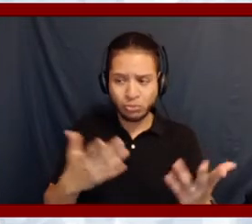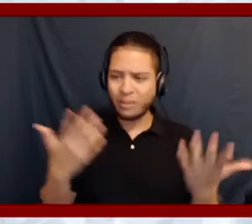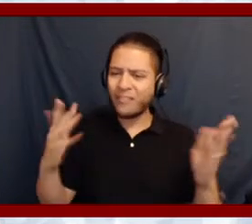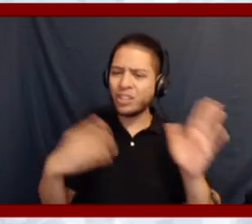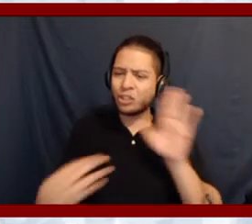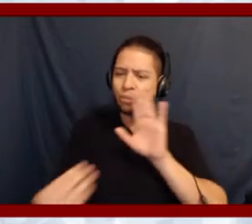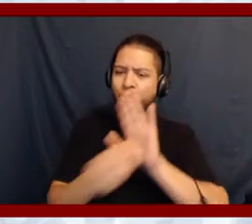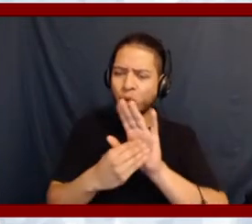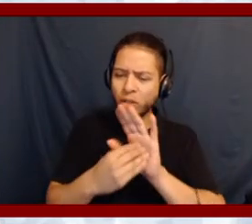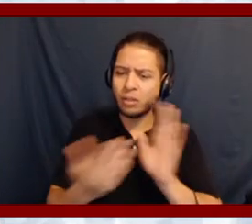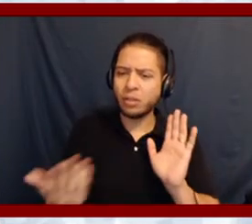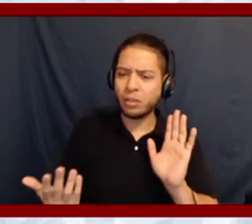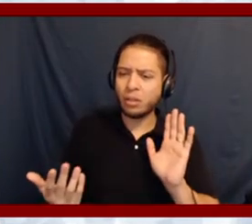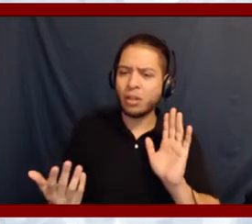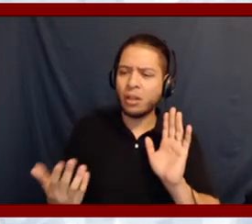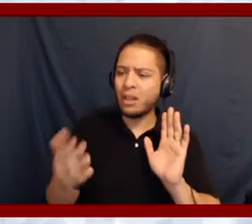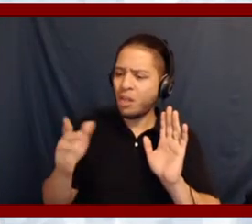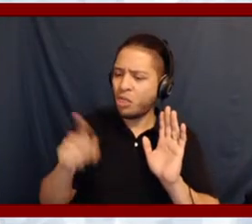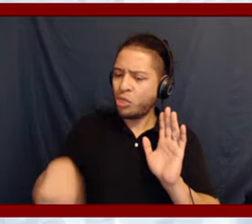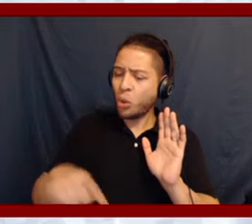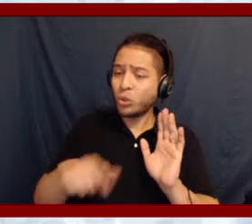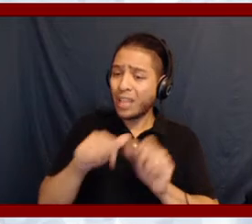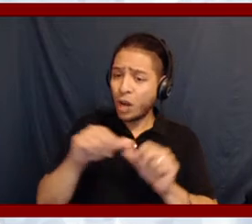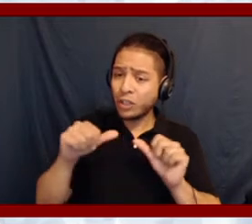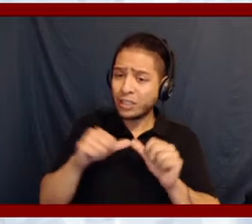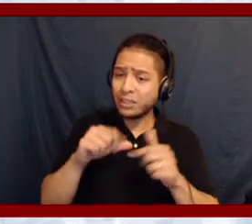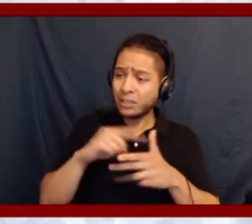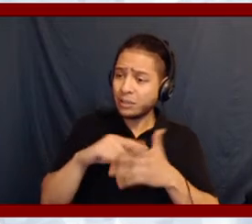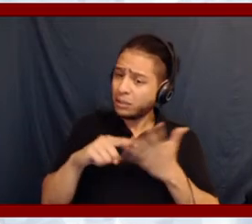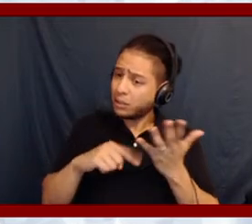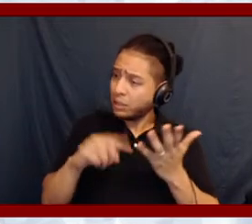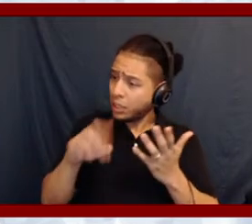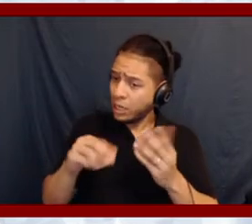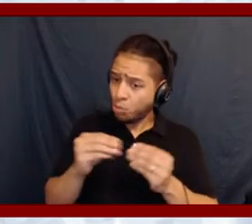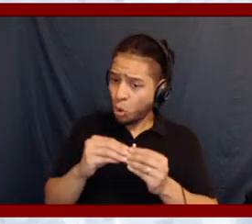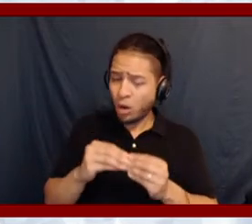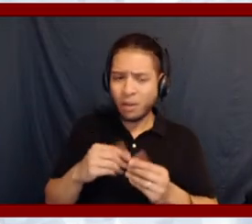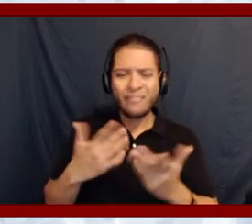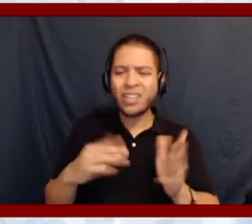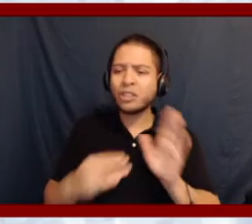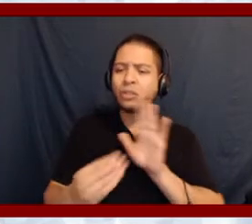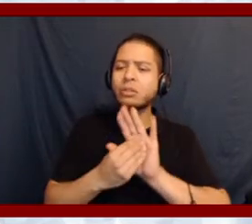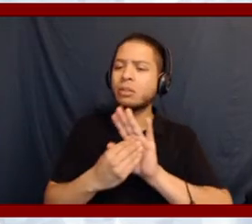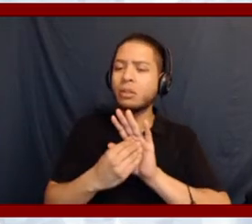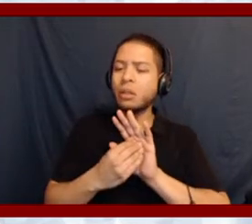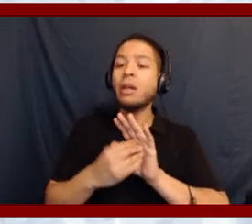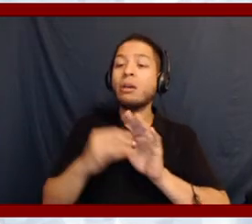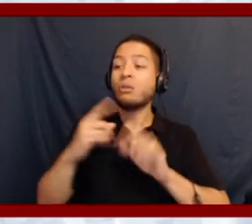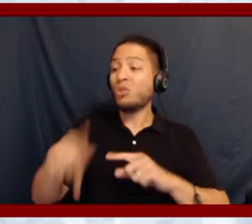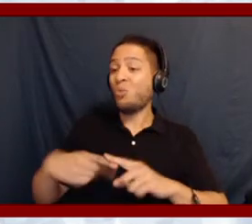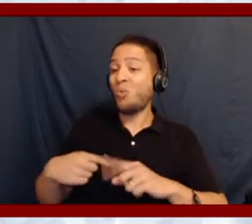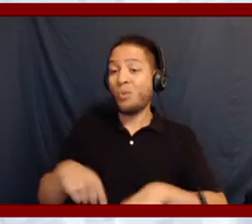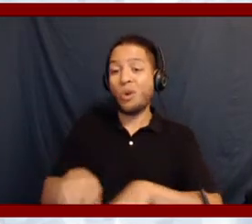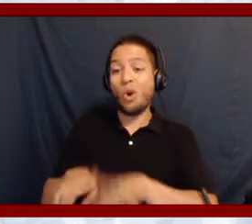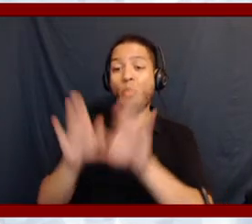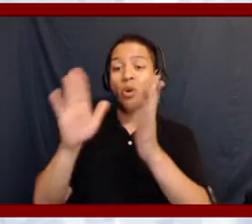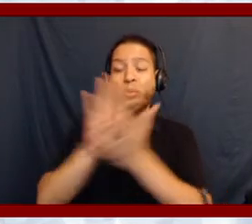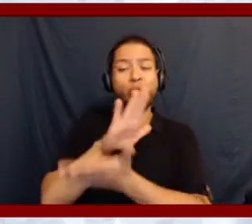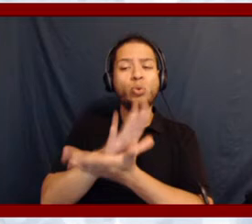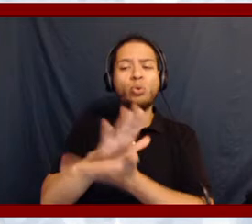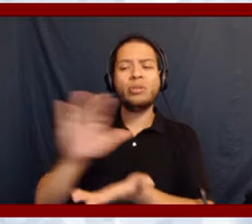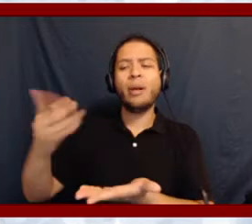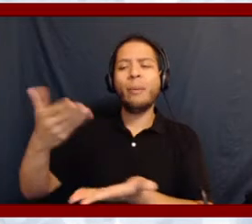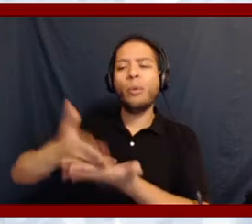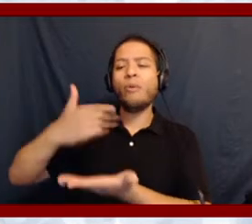teachers, especially in those hard to fill areas, to make sure that when we're reopening our schools, we're investing in our educators and